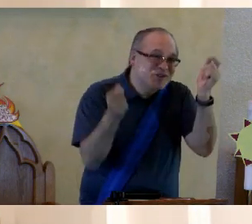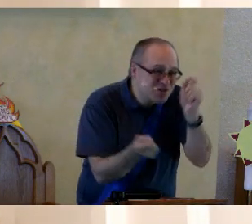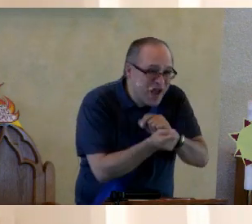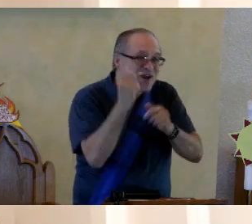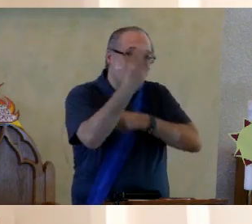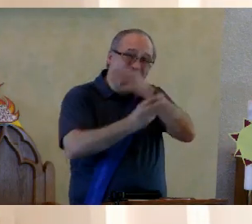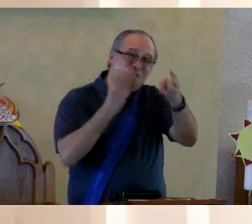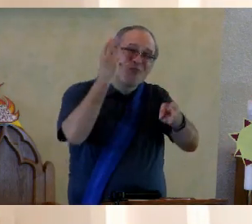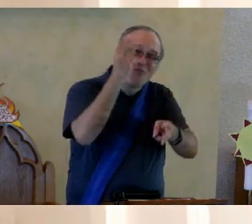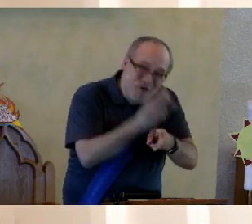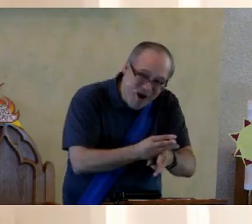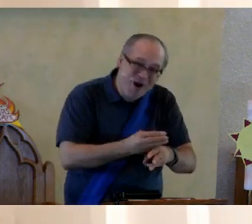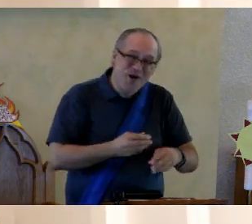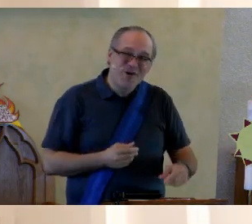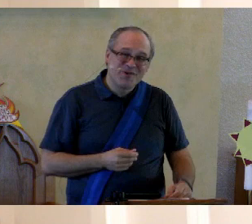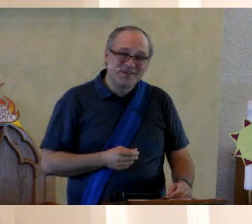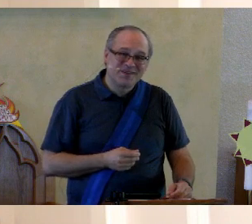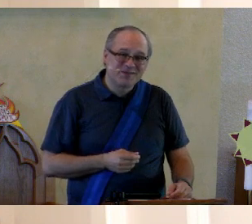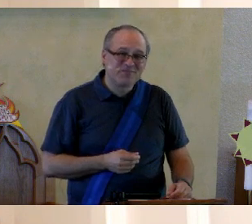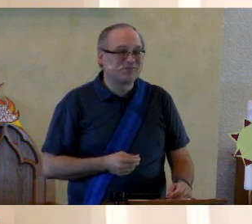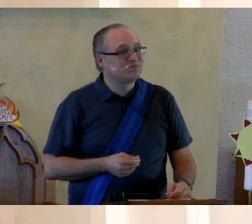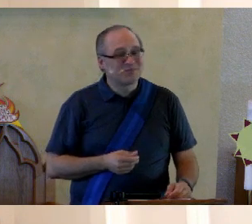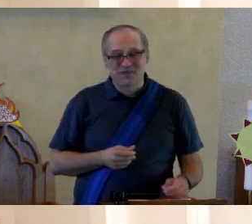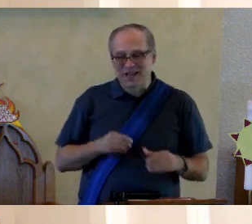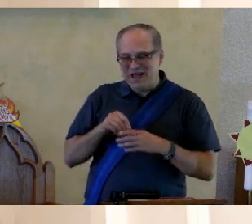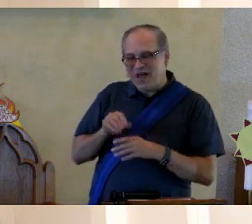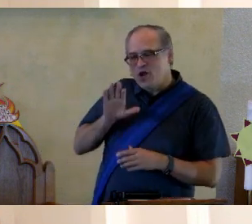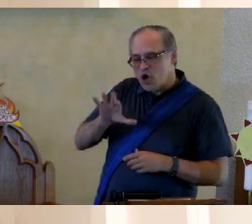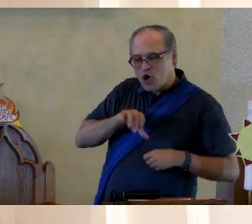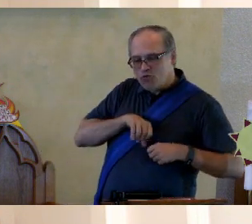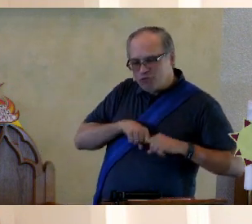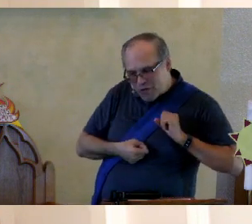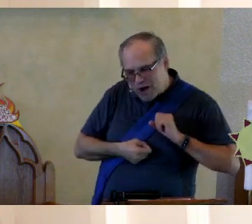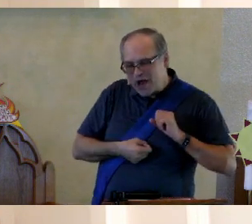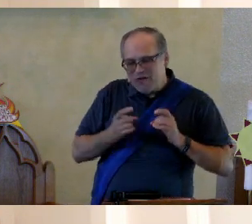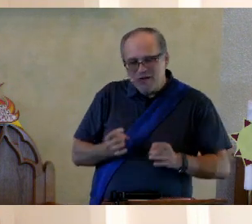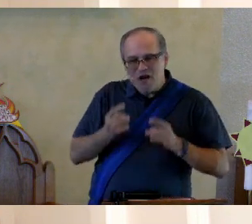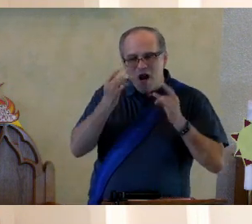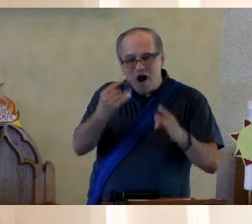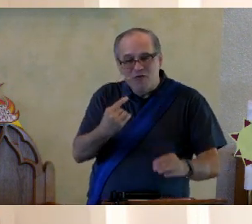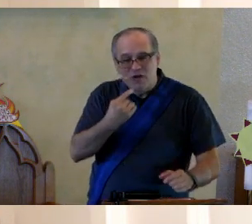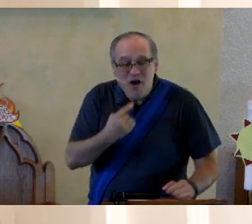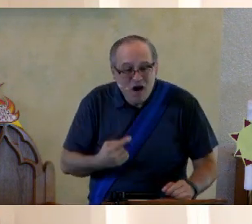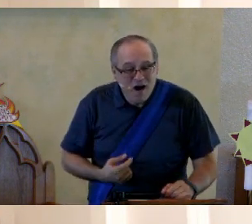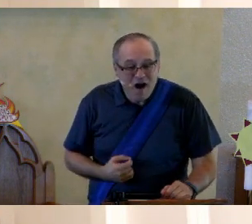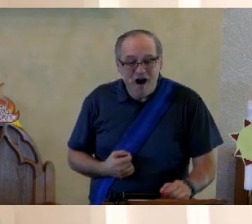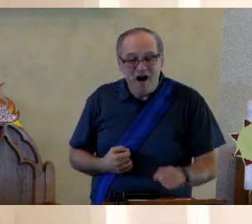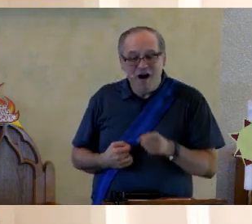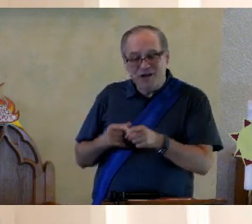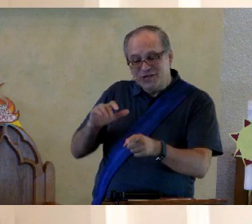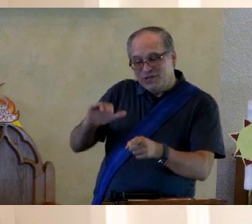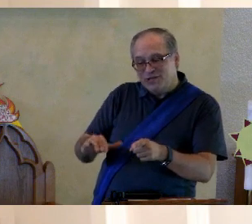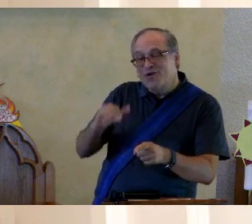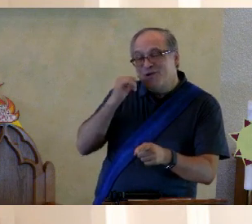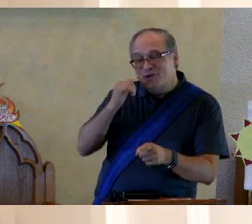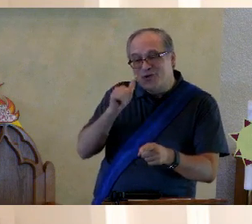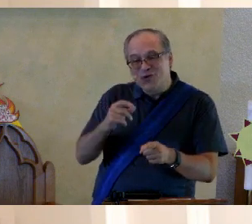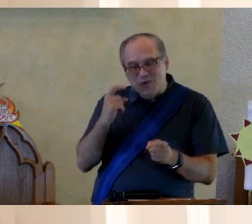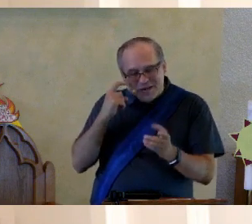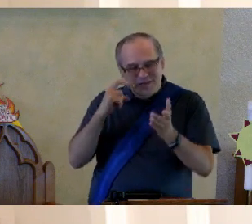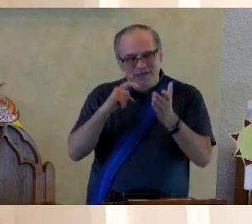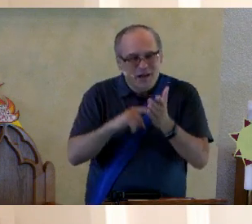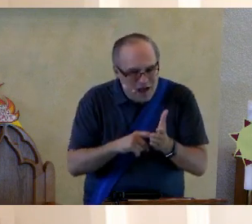world!" Even in her own grief and profound loss, She was able to see a faint